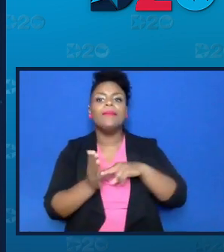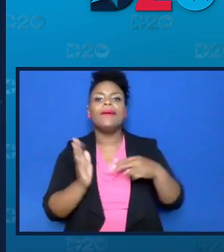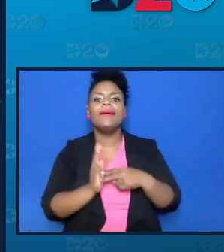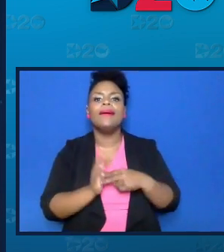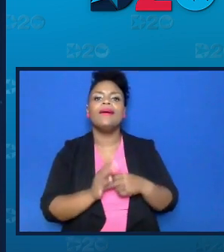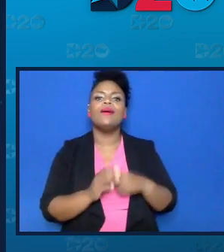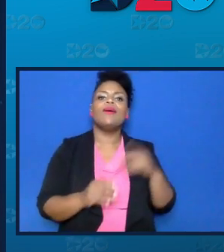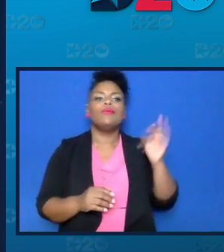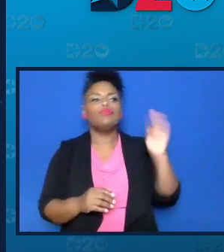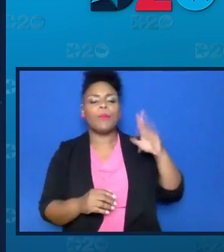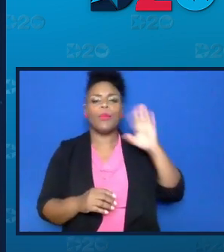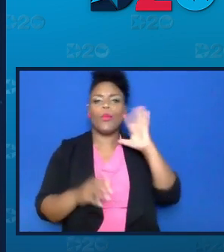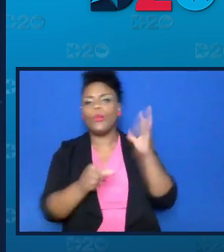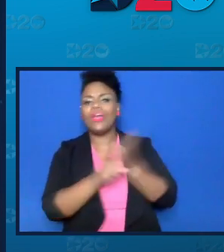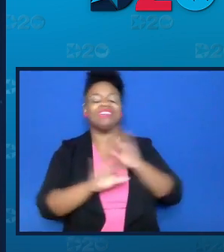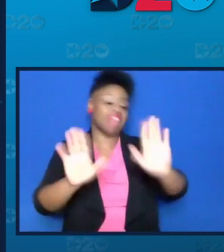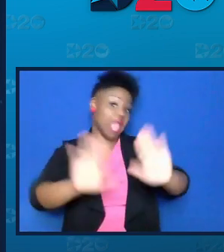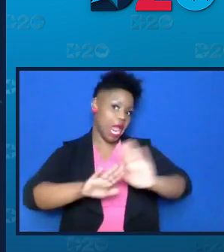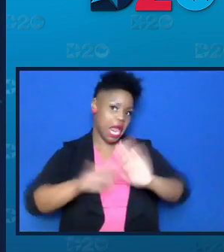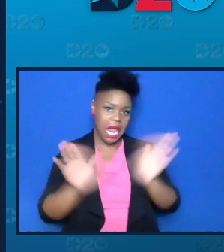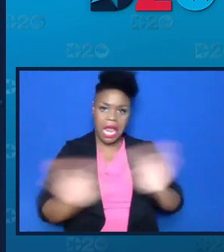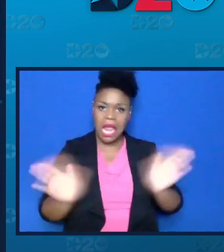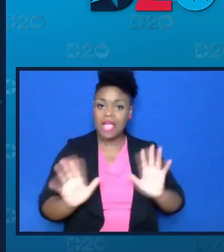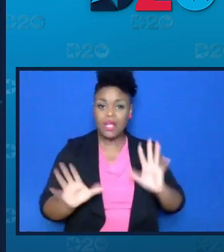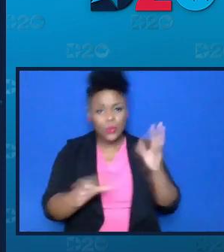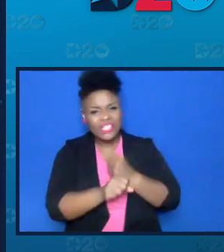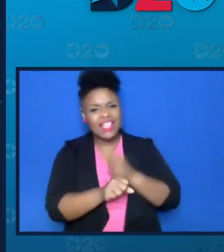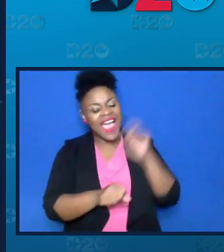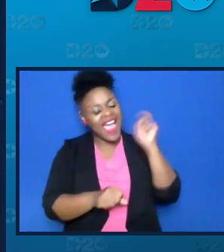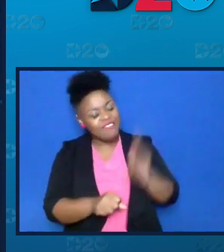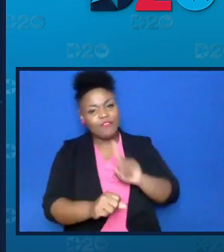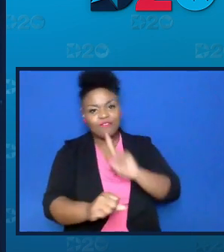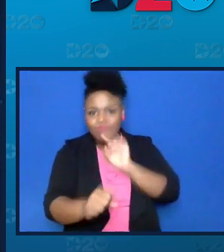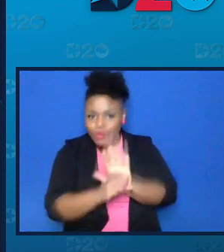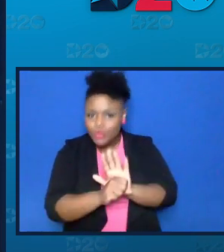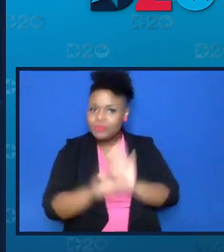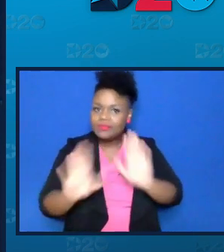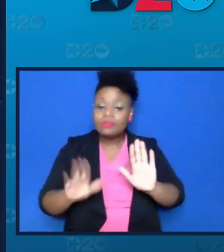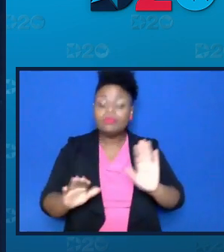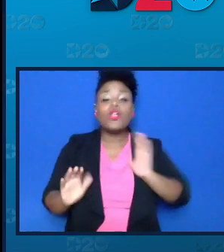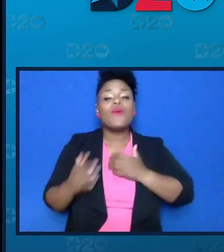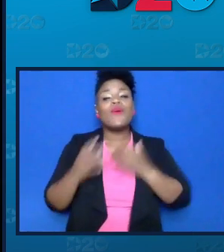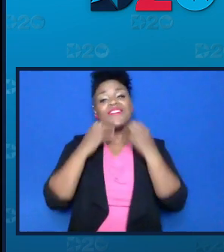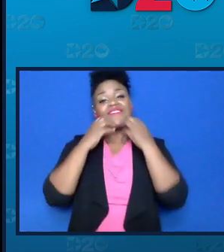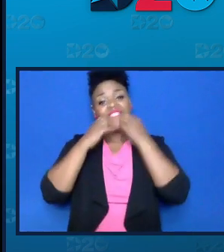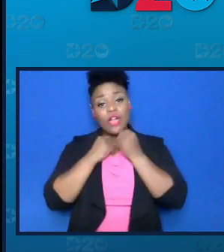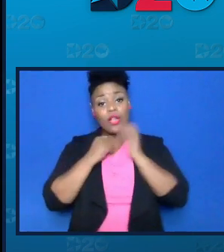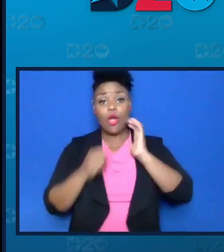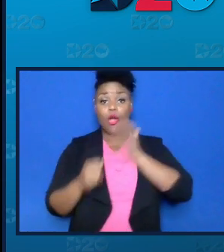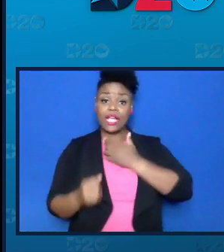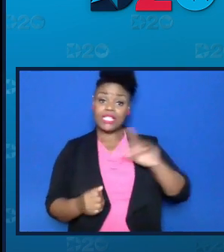the all-American values that our party and Joe Biden stand for.